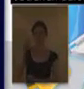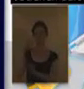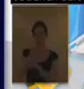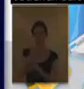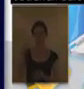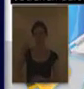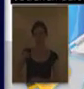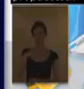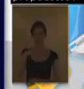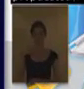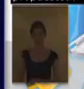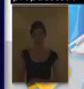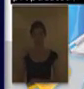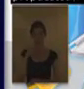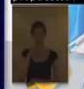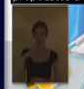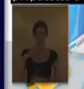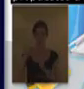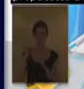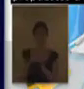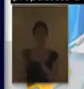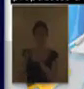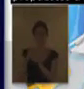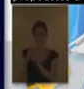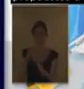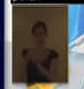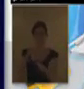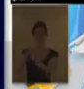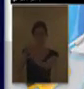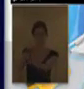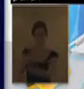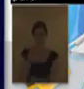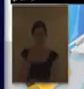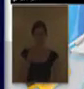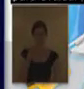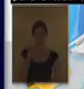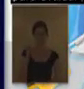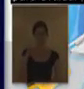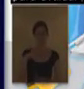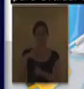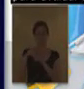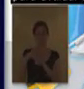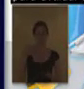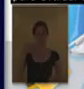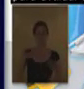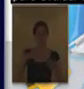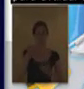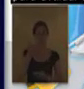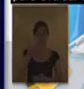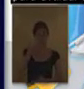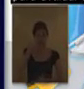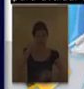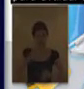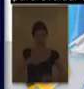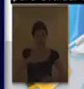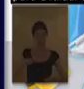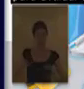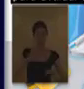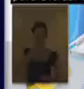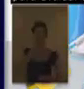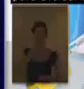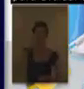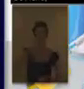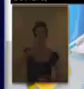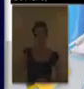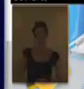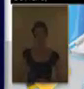appropriate targets. And this is done a number of times in order to evaluate and see whether it is